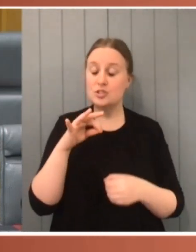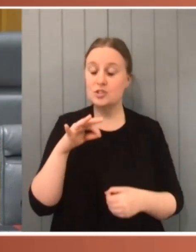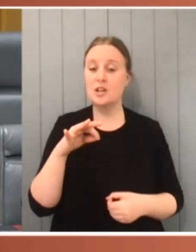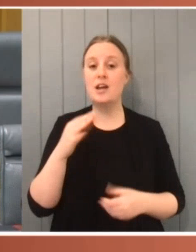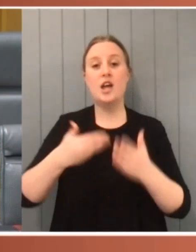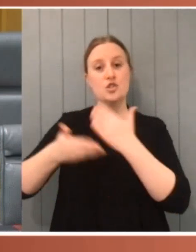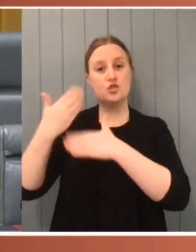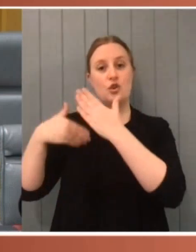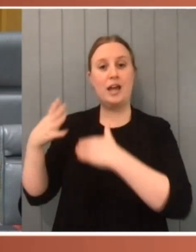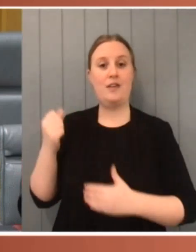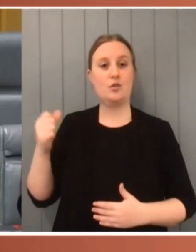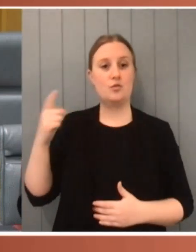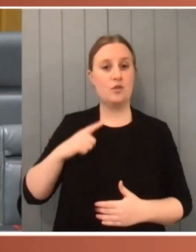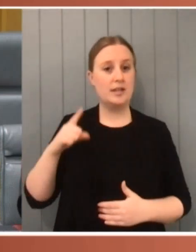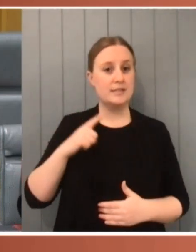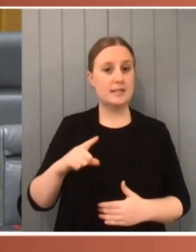in